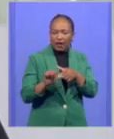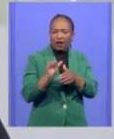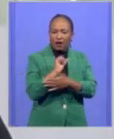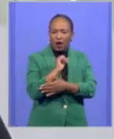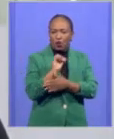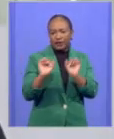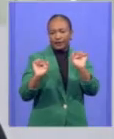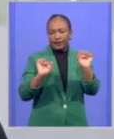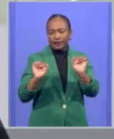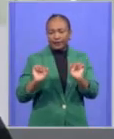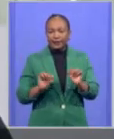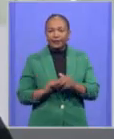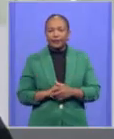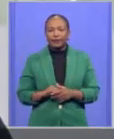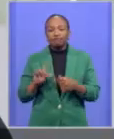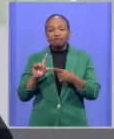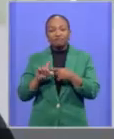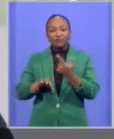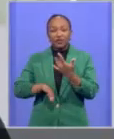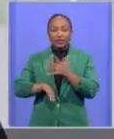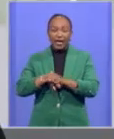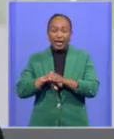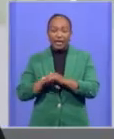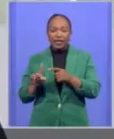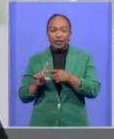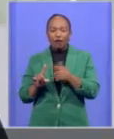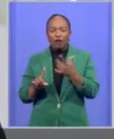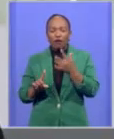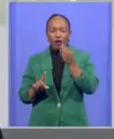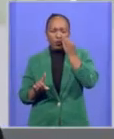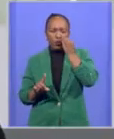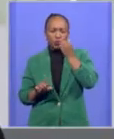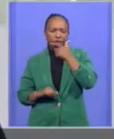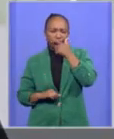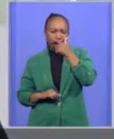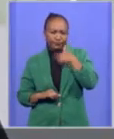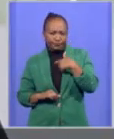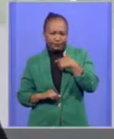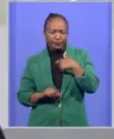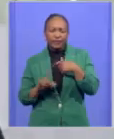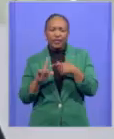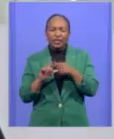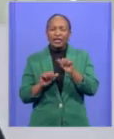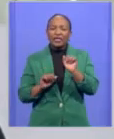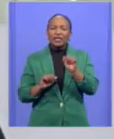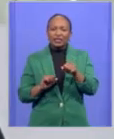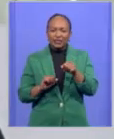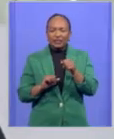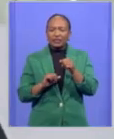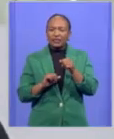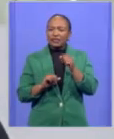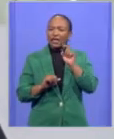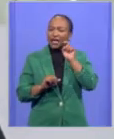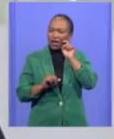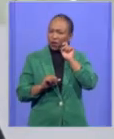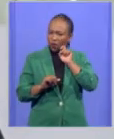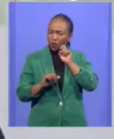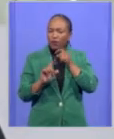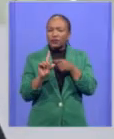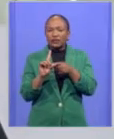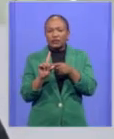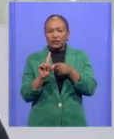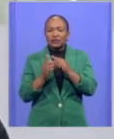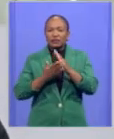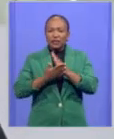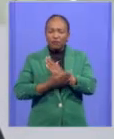Pope Francis is devastating news. Even though he was long in years, some of us felt that he